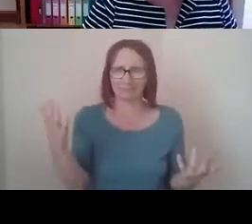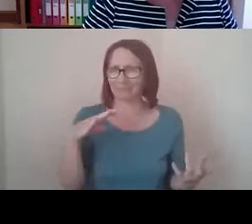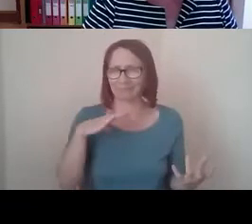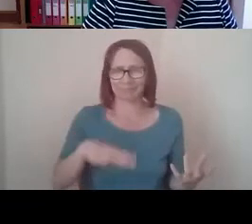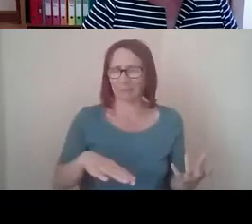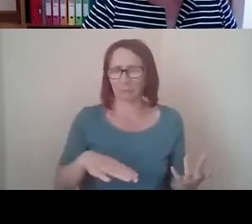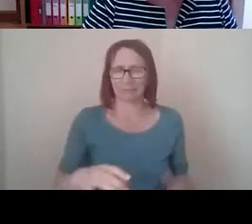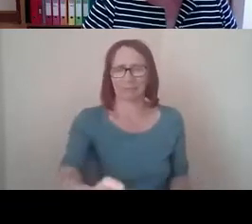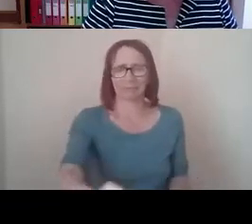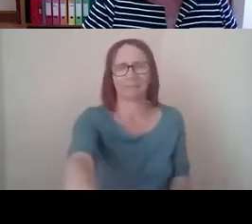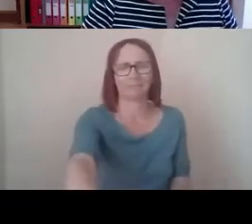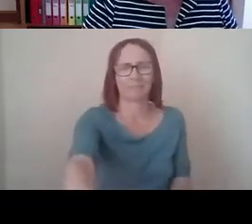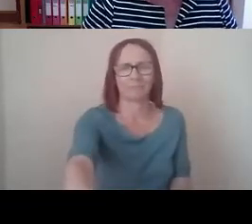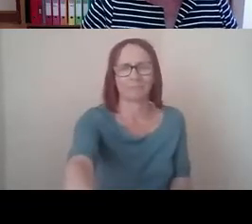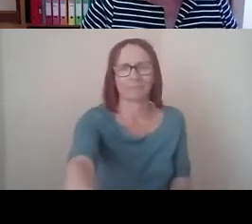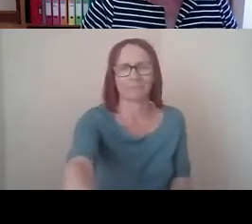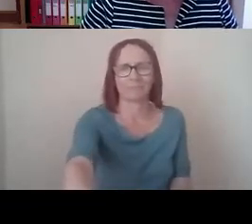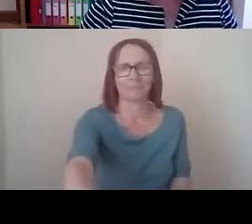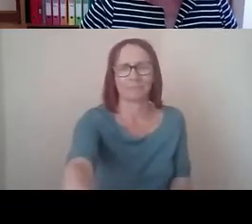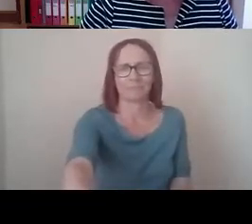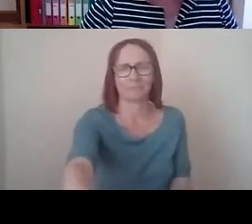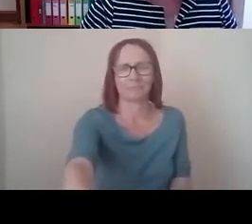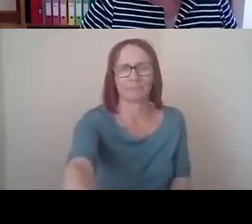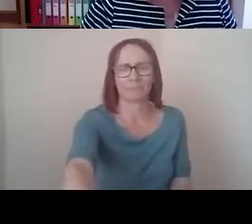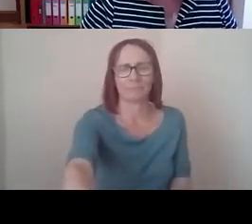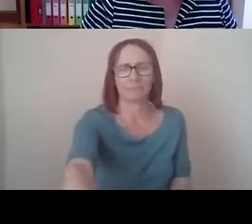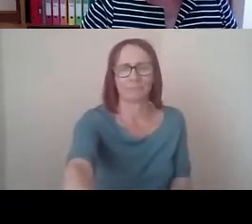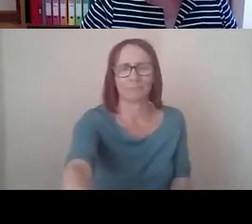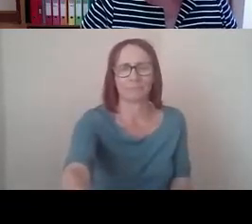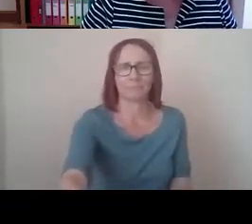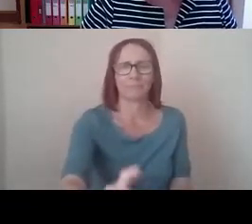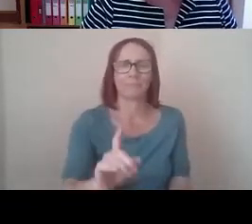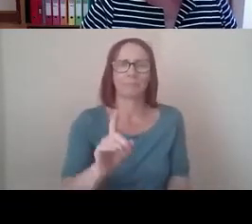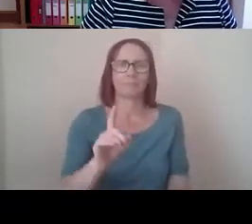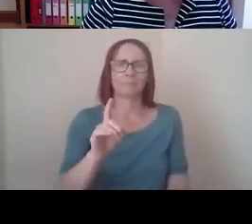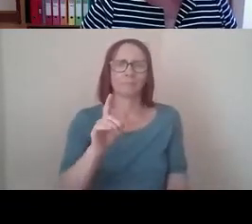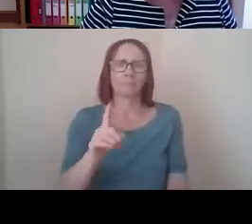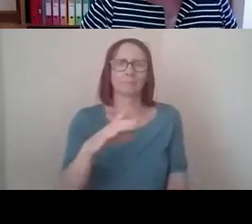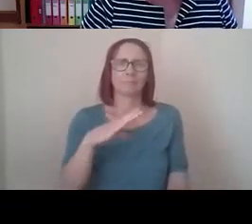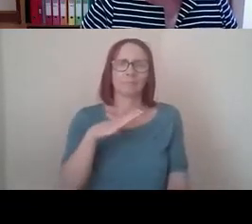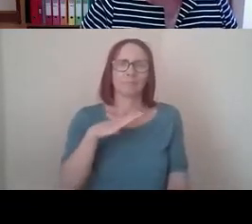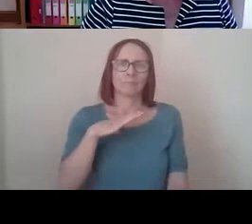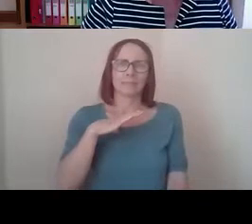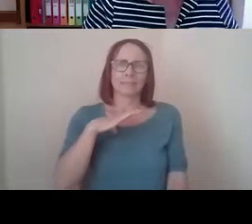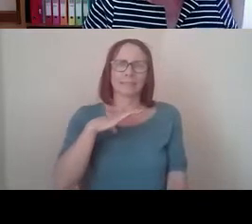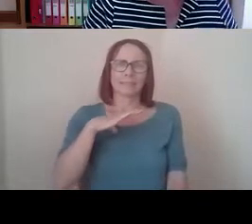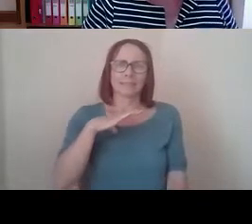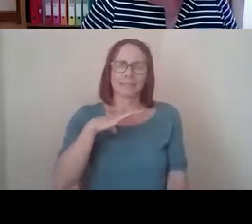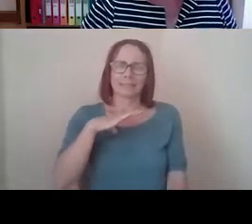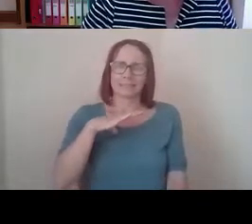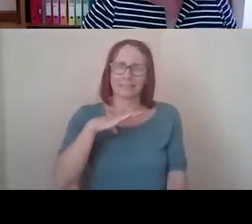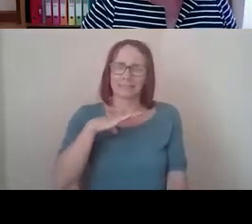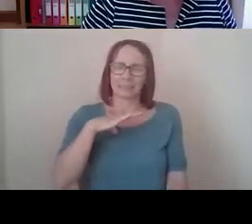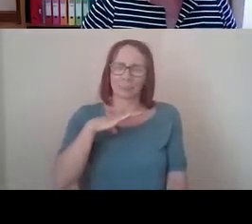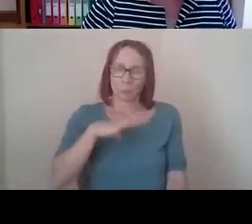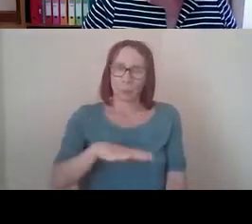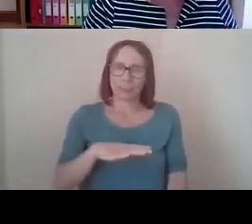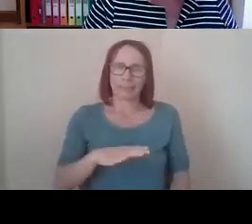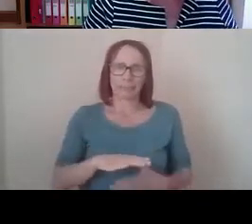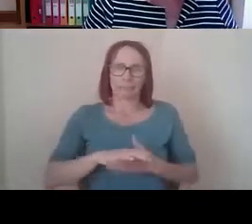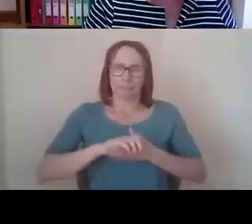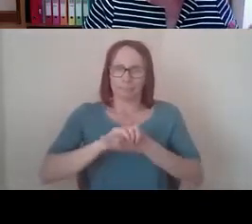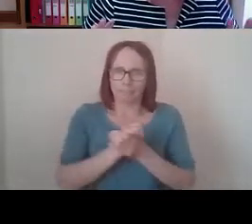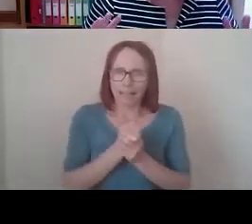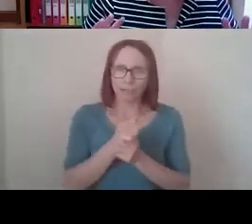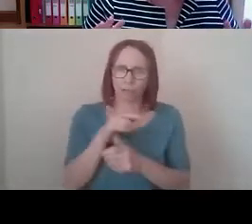to be a public appointee, but you do need knowledge and a passion for the bodies, you know, for